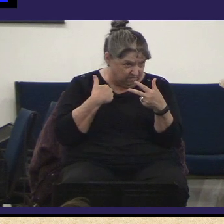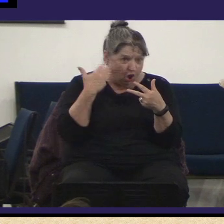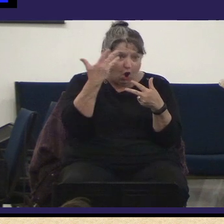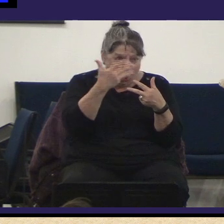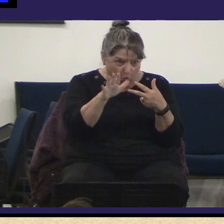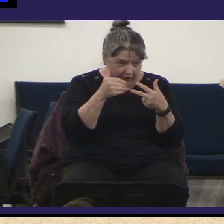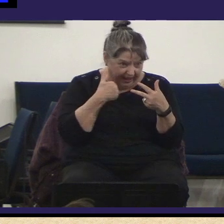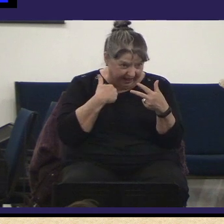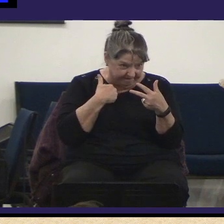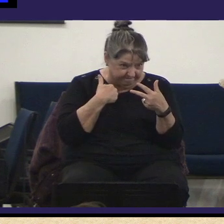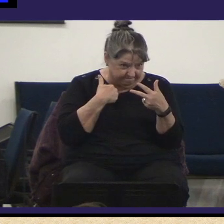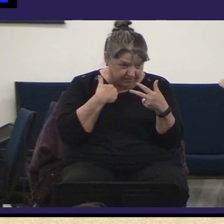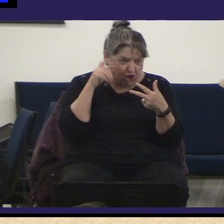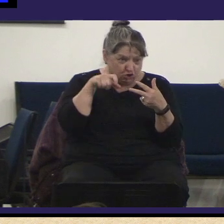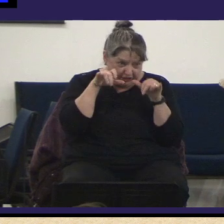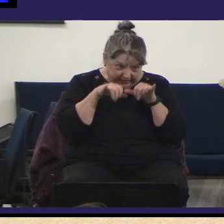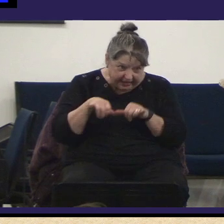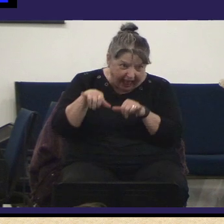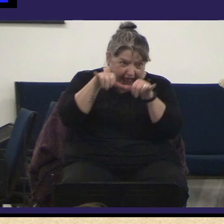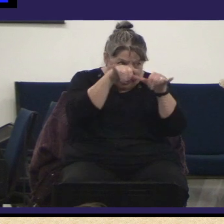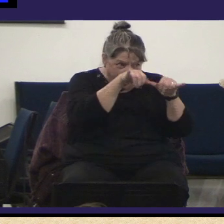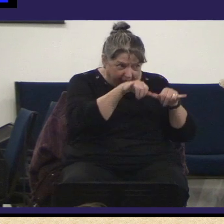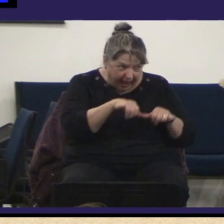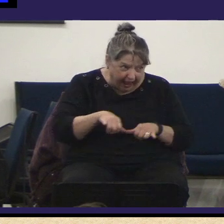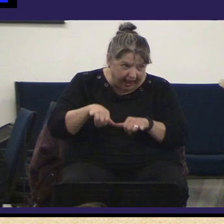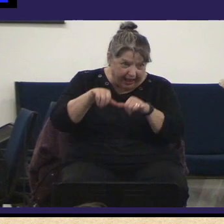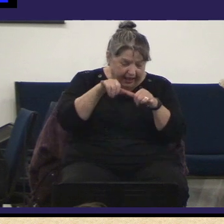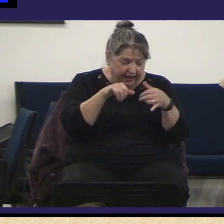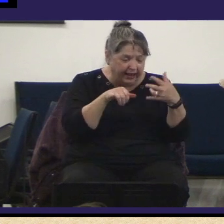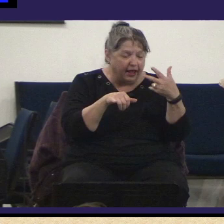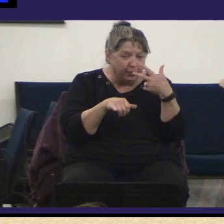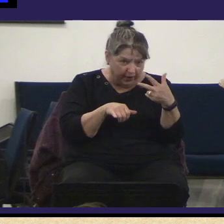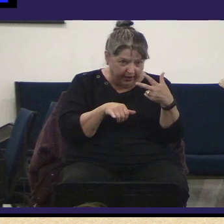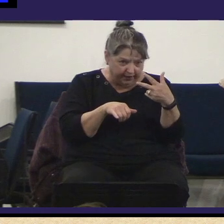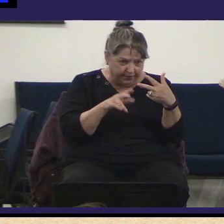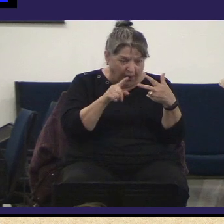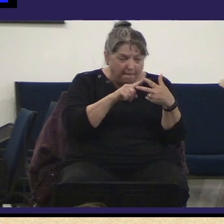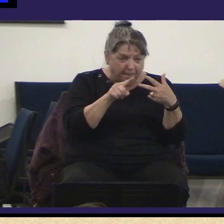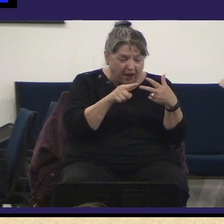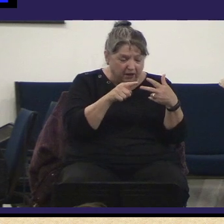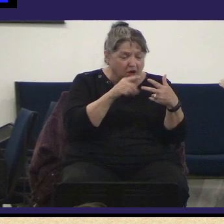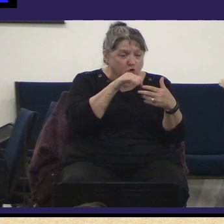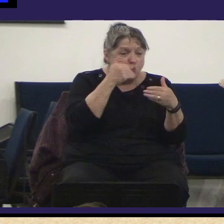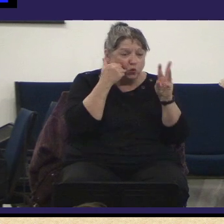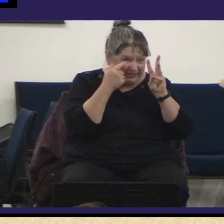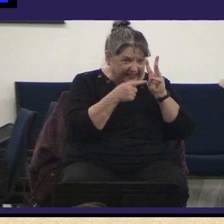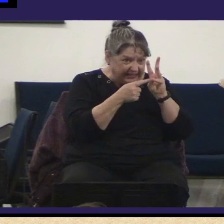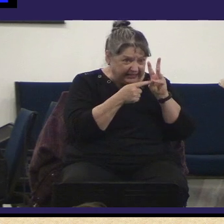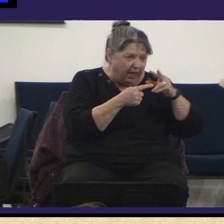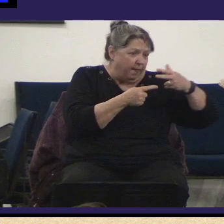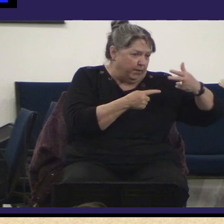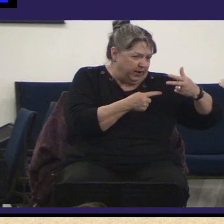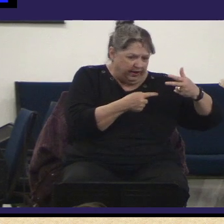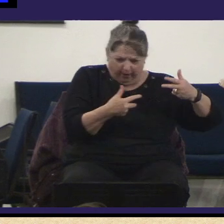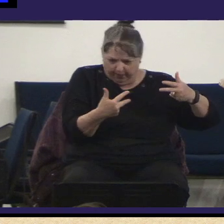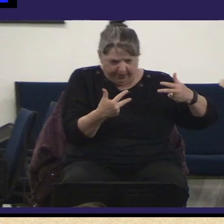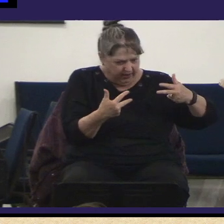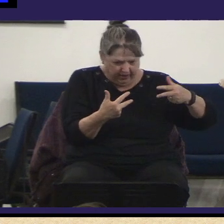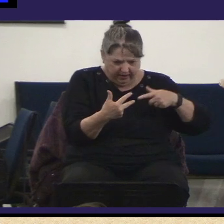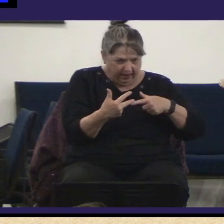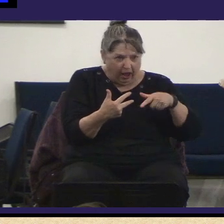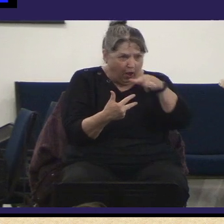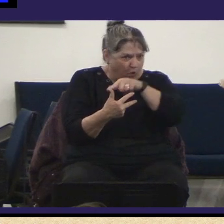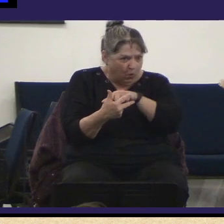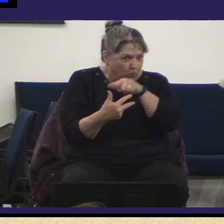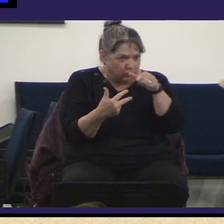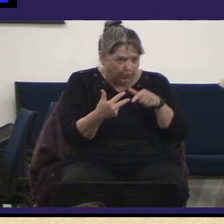always be in, whereas the last three pieces is what you use in an as-needed